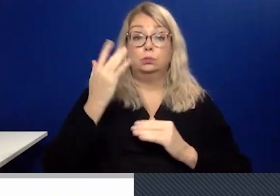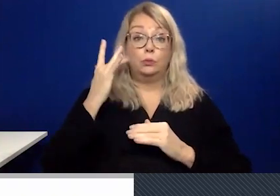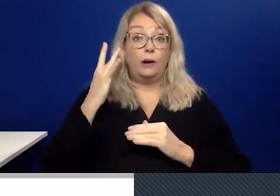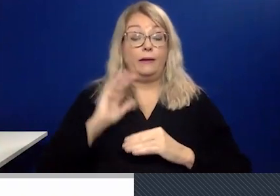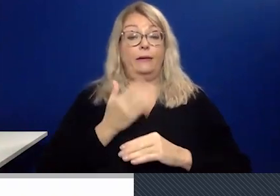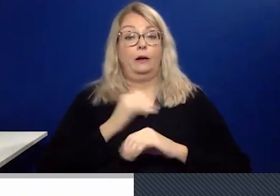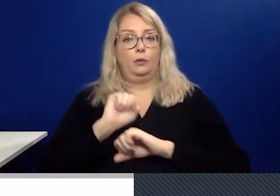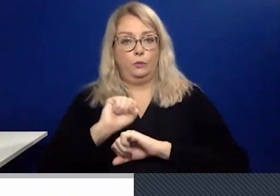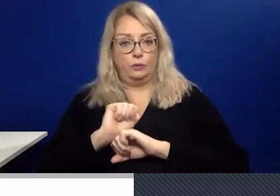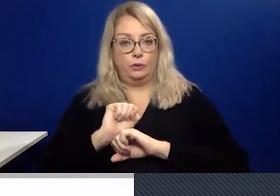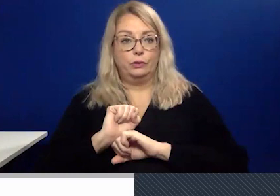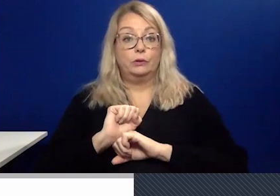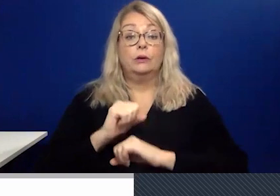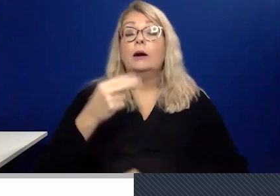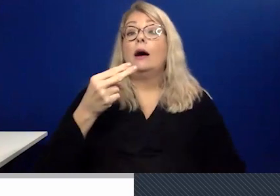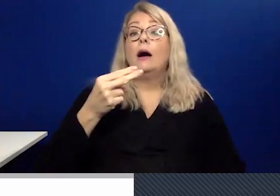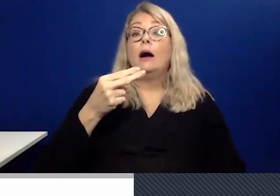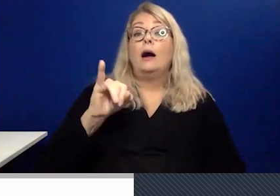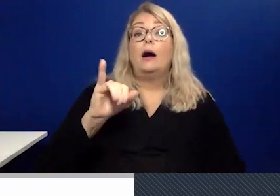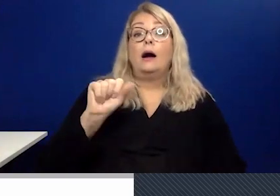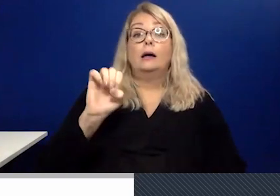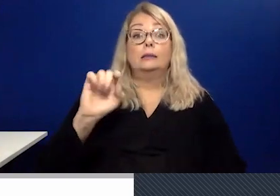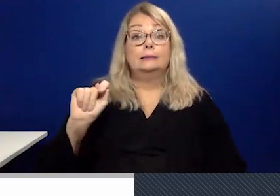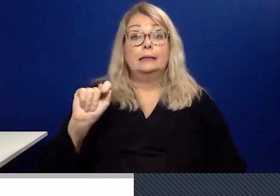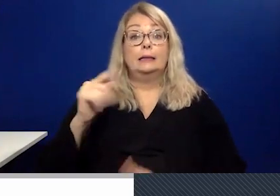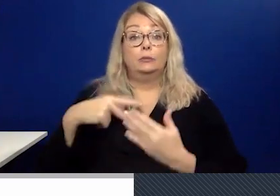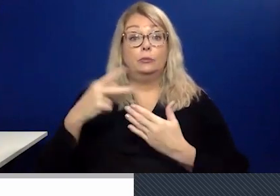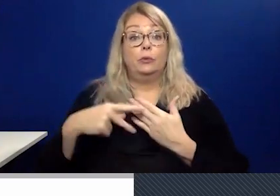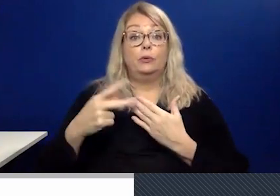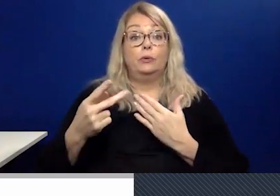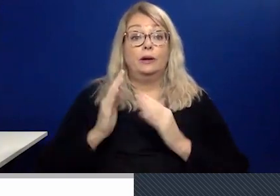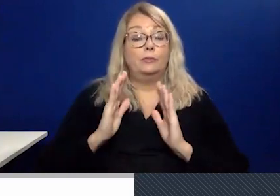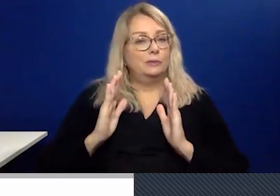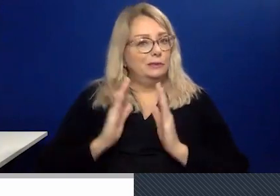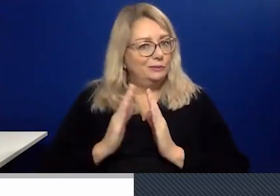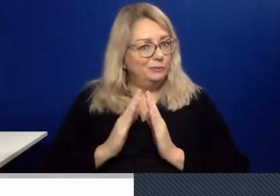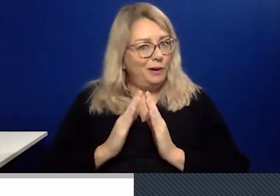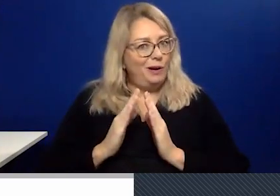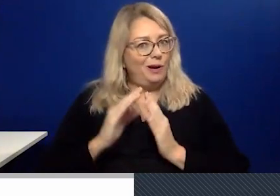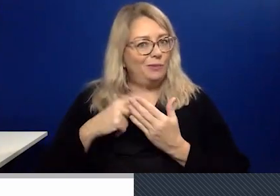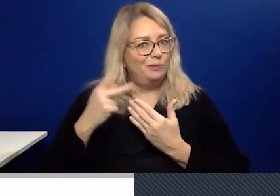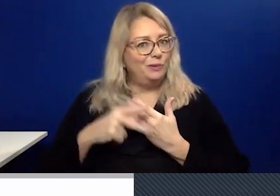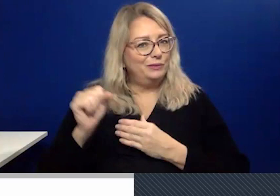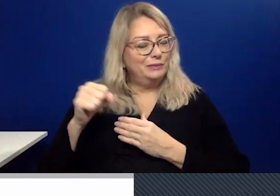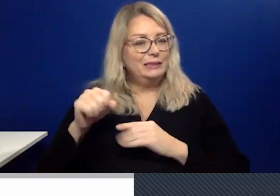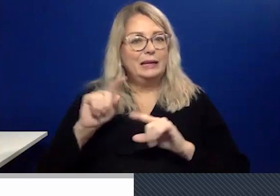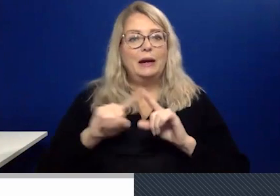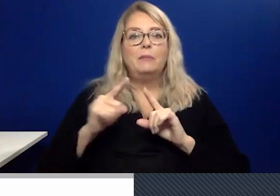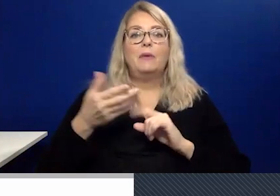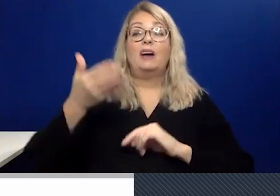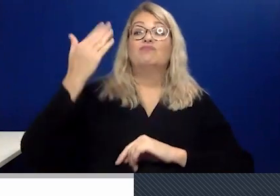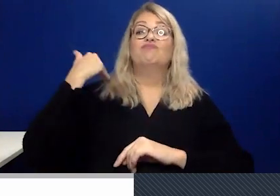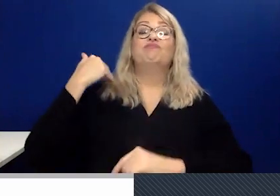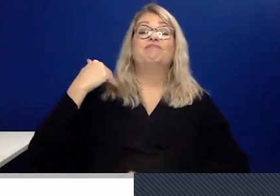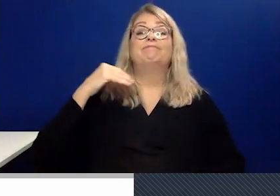Our high-set program enrollment, now it's small but mighty, right? But back in, you know, 2021, we